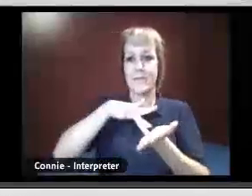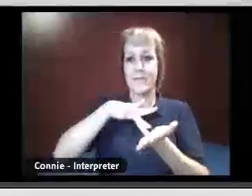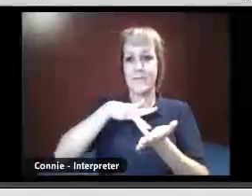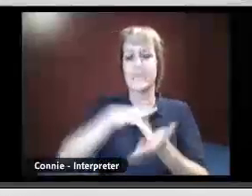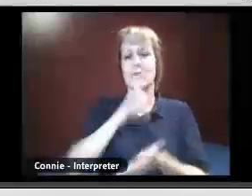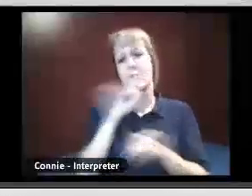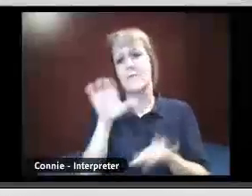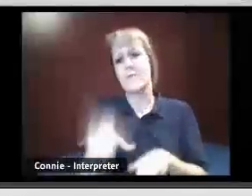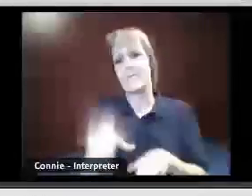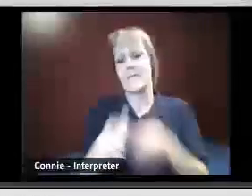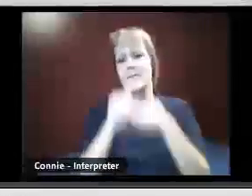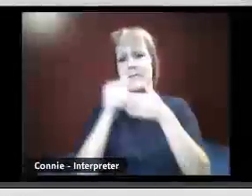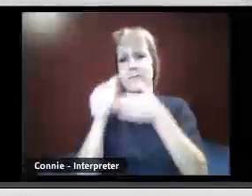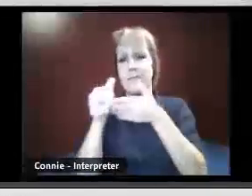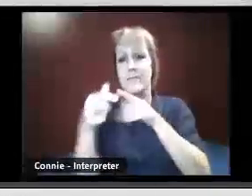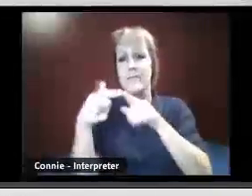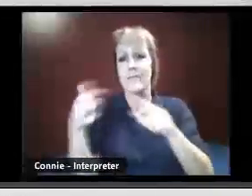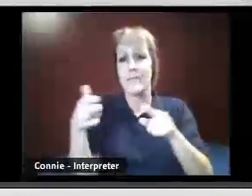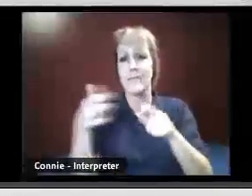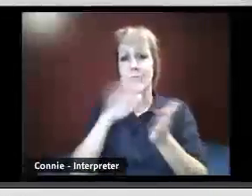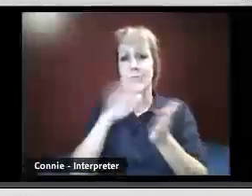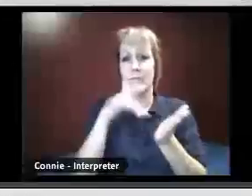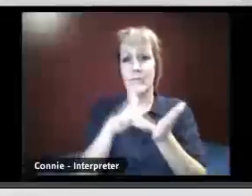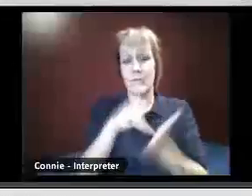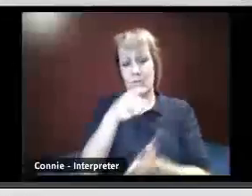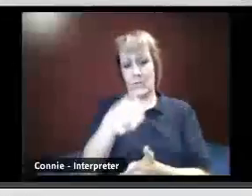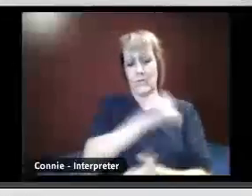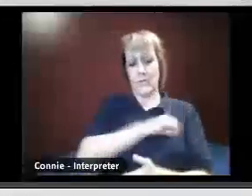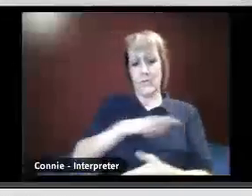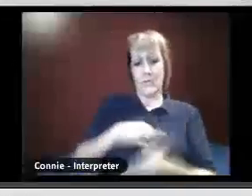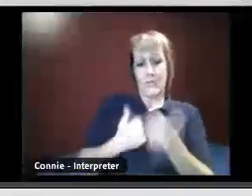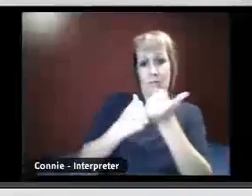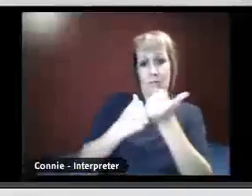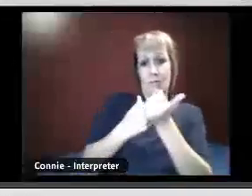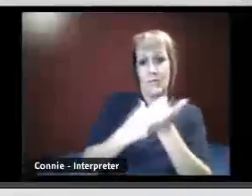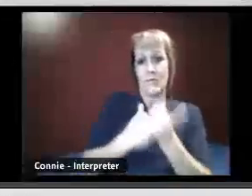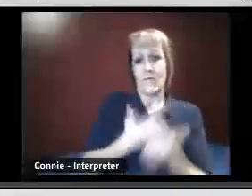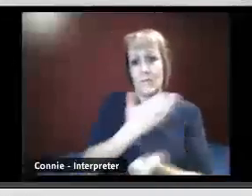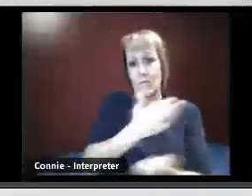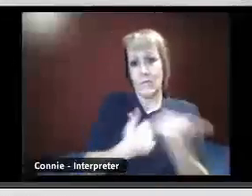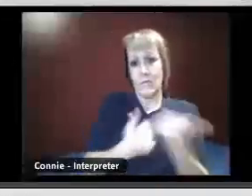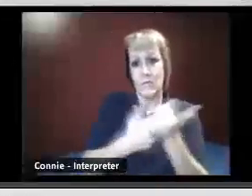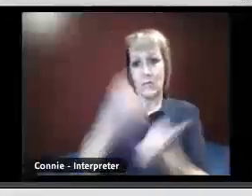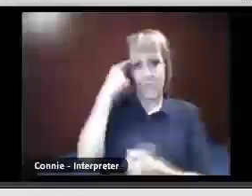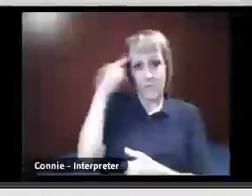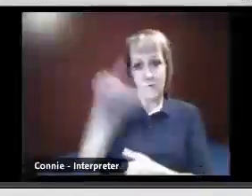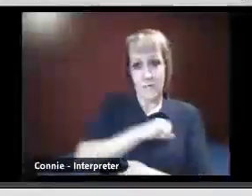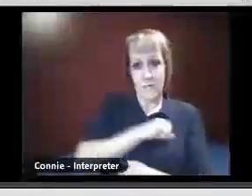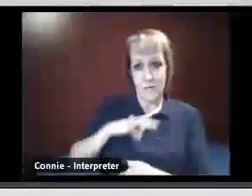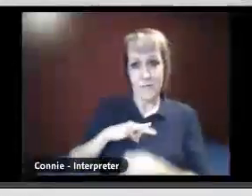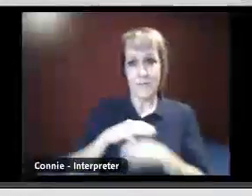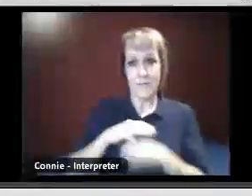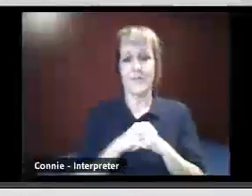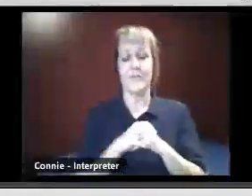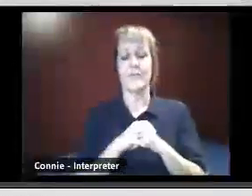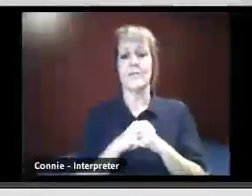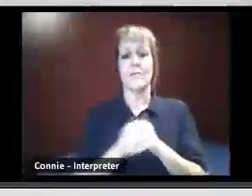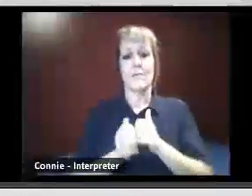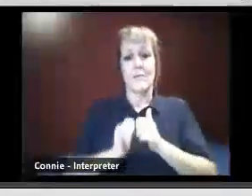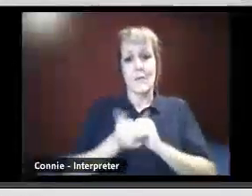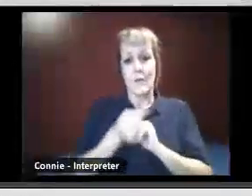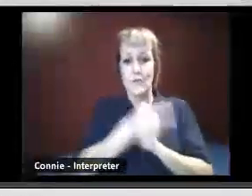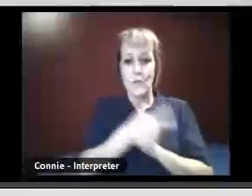uh, because you are your staff's best advocate, and you're there to advocate on their behalf. And so how you